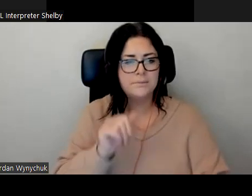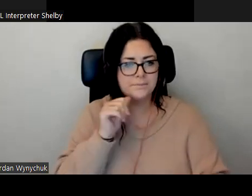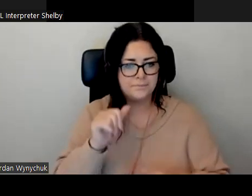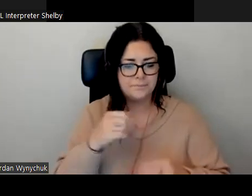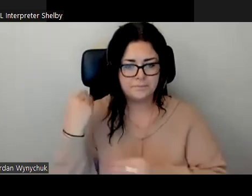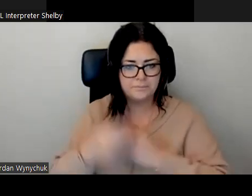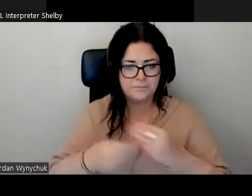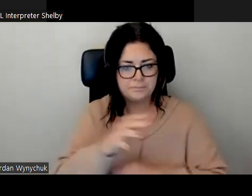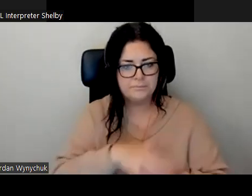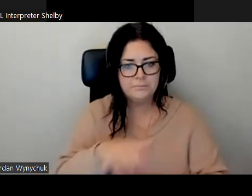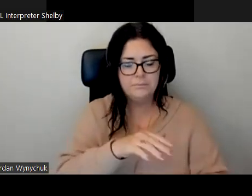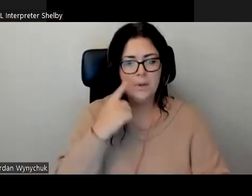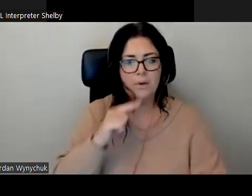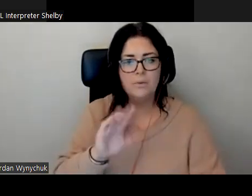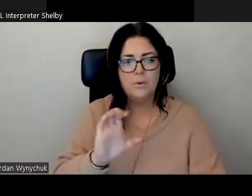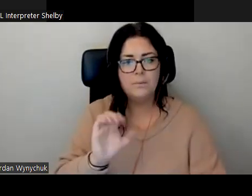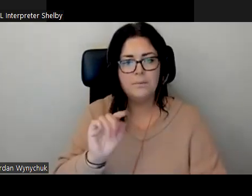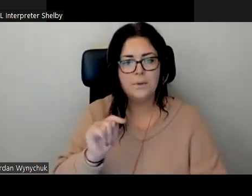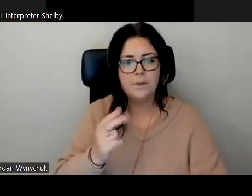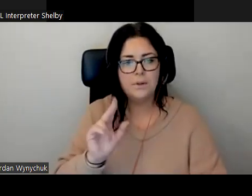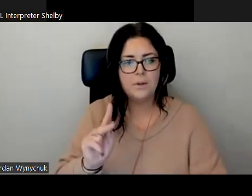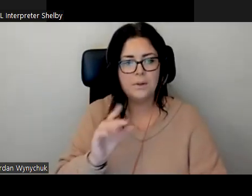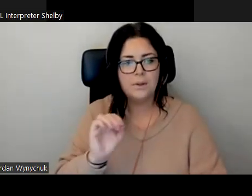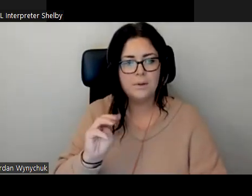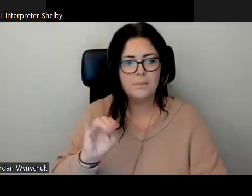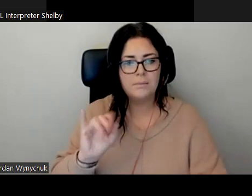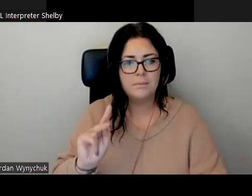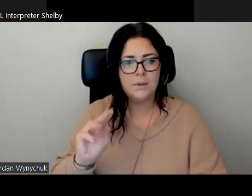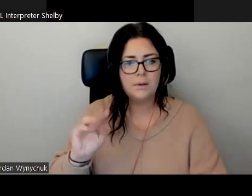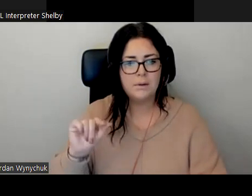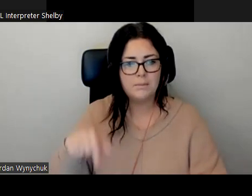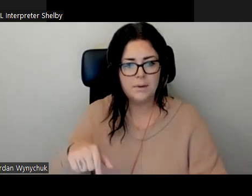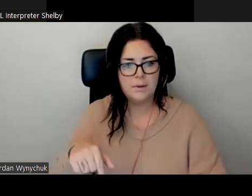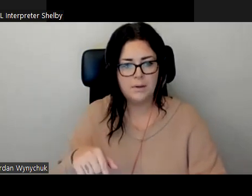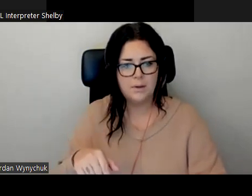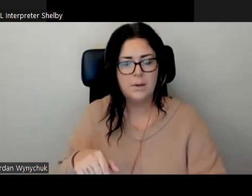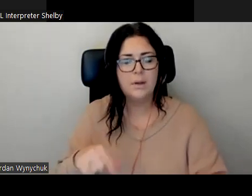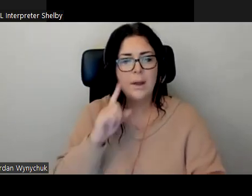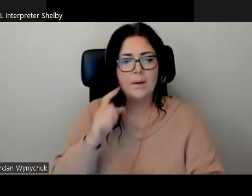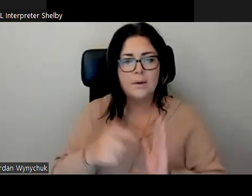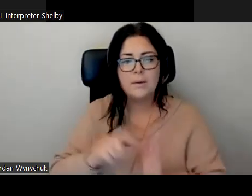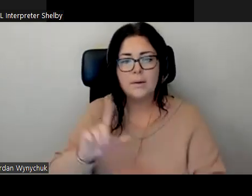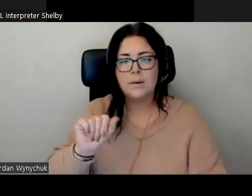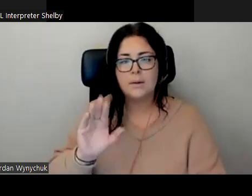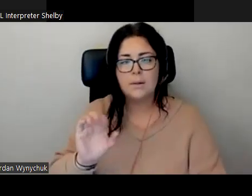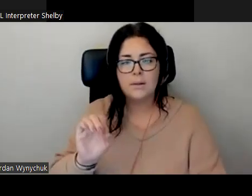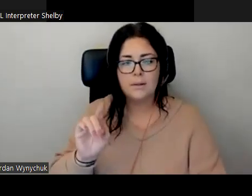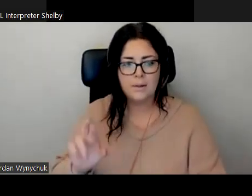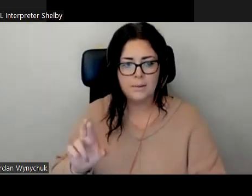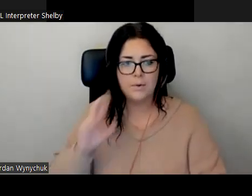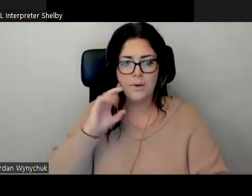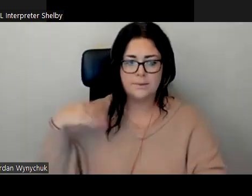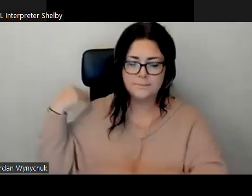territory of the Beothuk and the Mi'kmaq. And we acknowledge Labrador as the traditional and ancestral